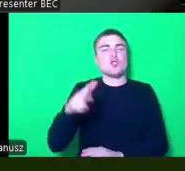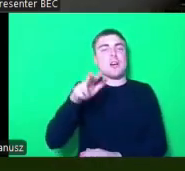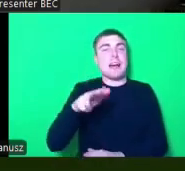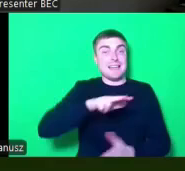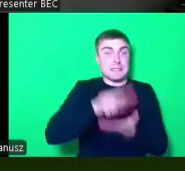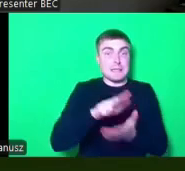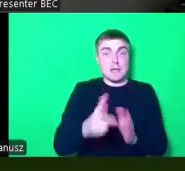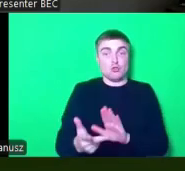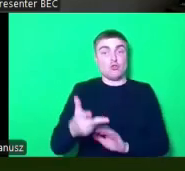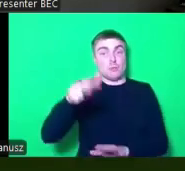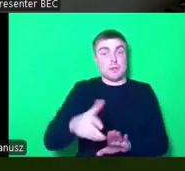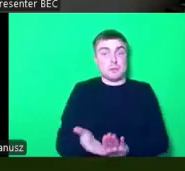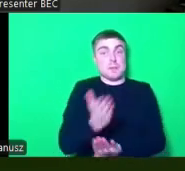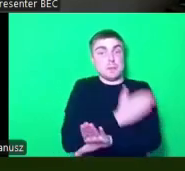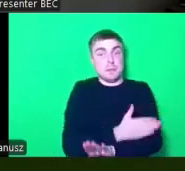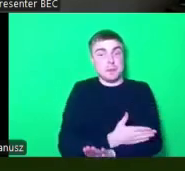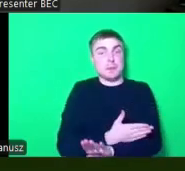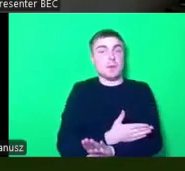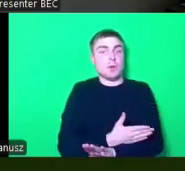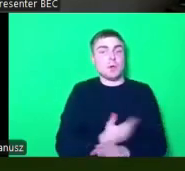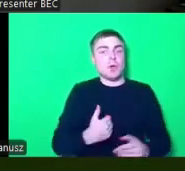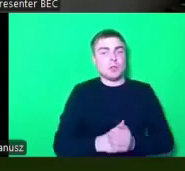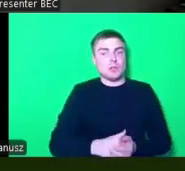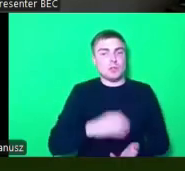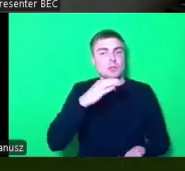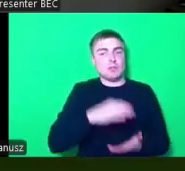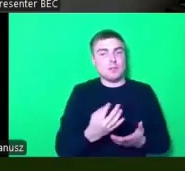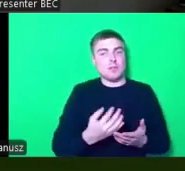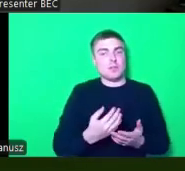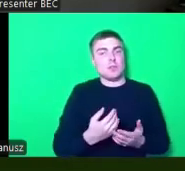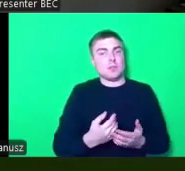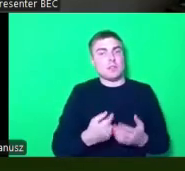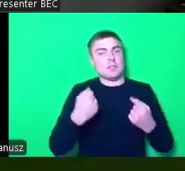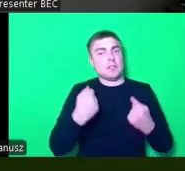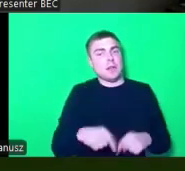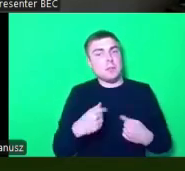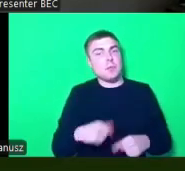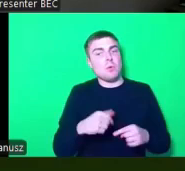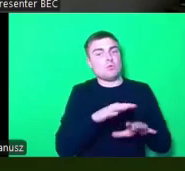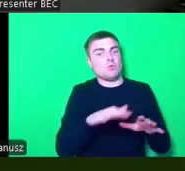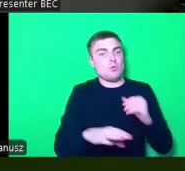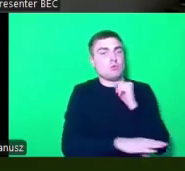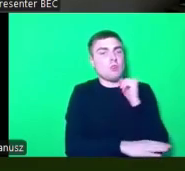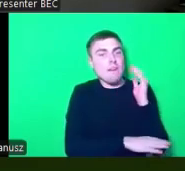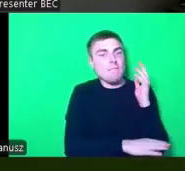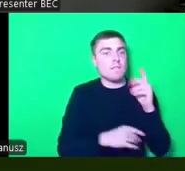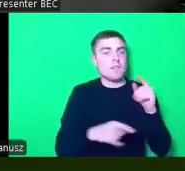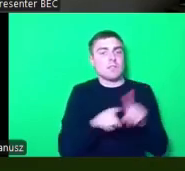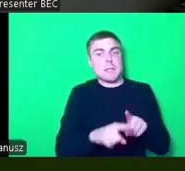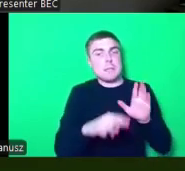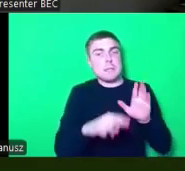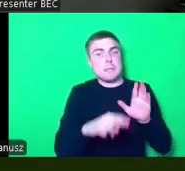tree diversity was not named or not mentioned as an indicator of restoration